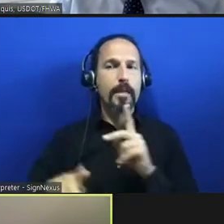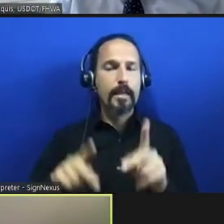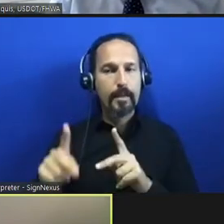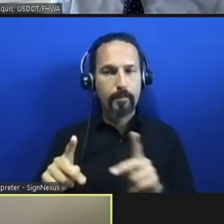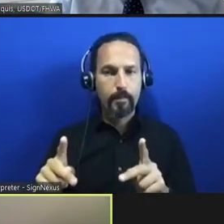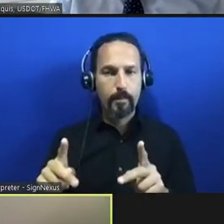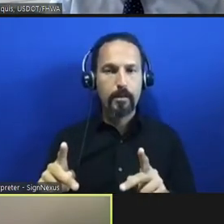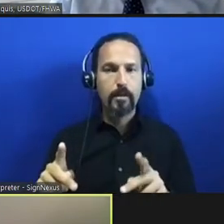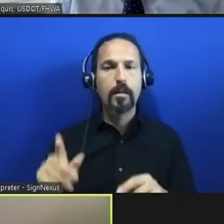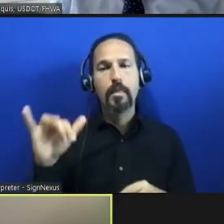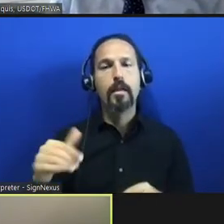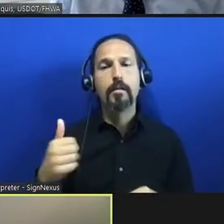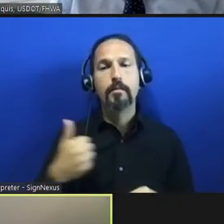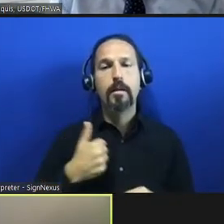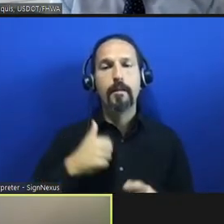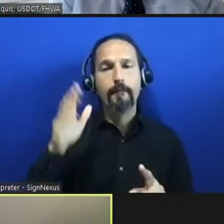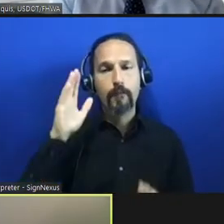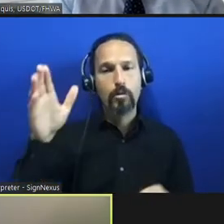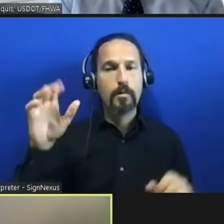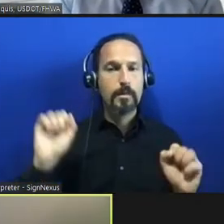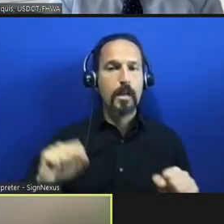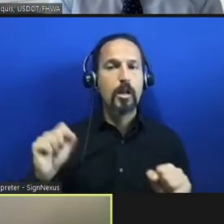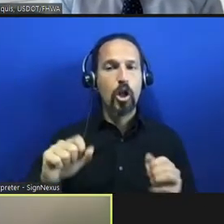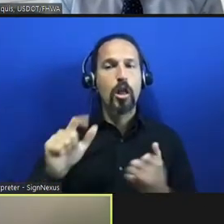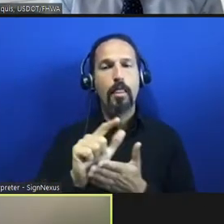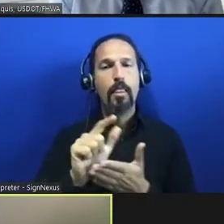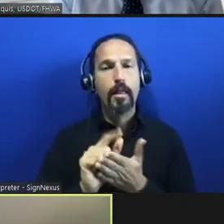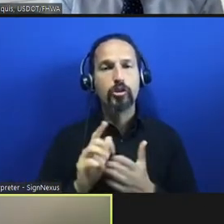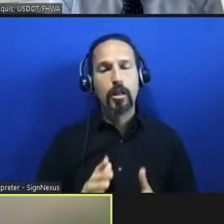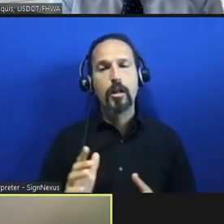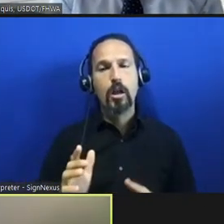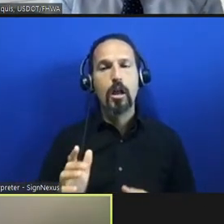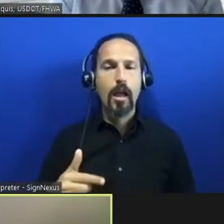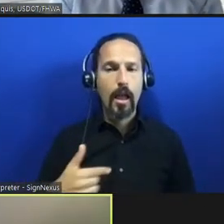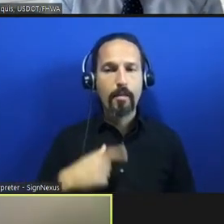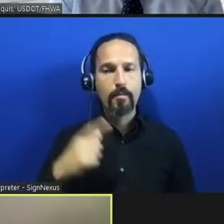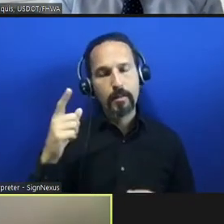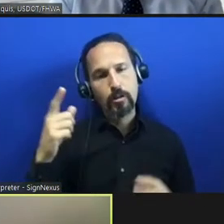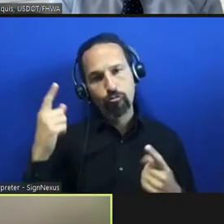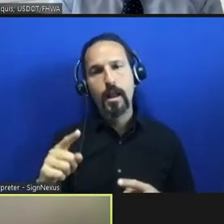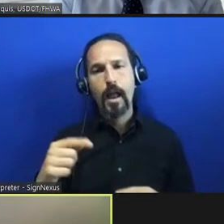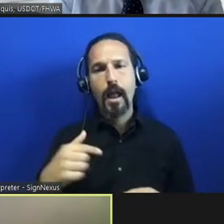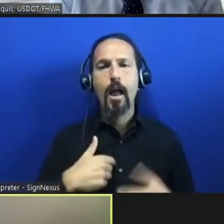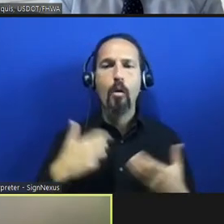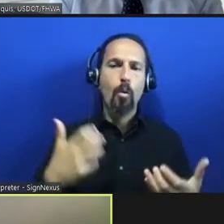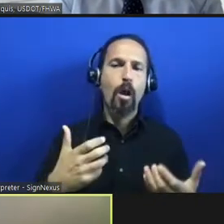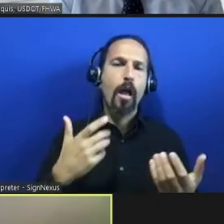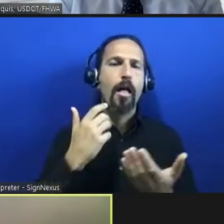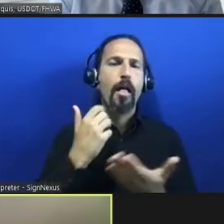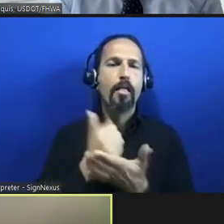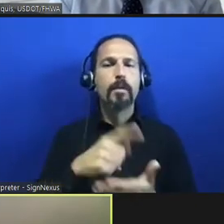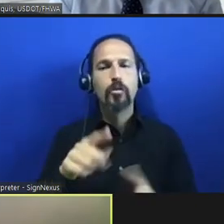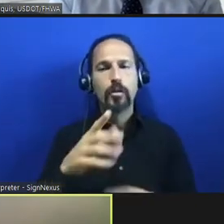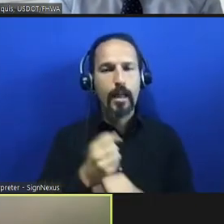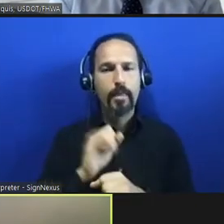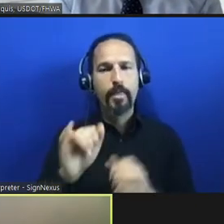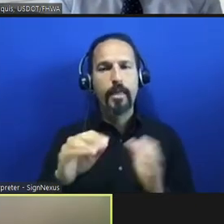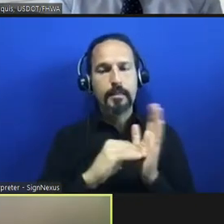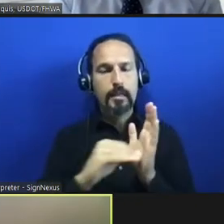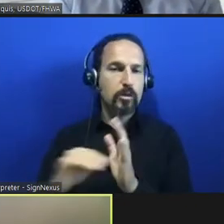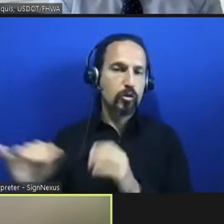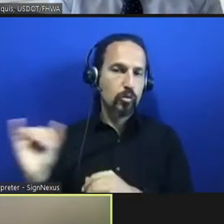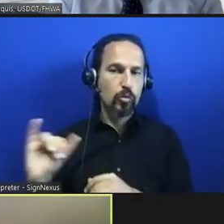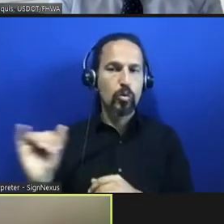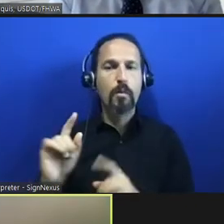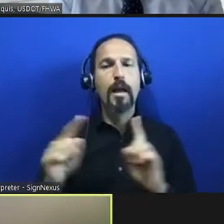as a future potential future legislator I kind of have to agree I would like to help you get that exemption also except